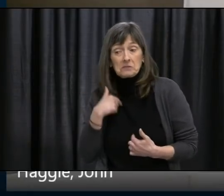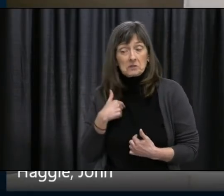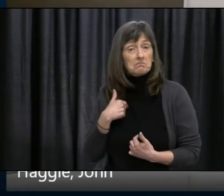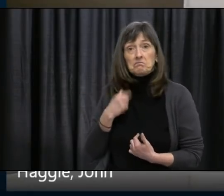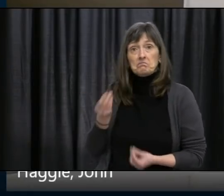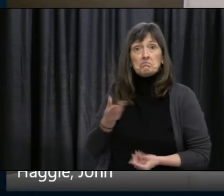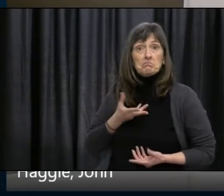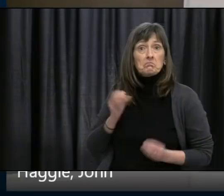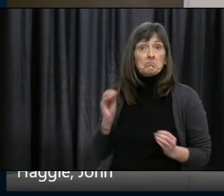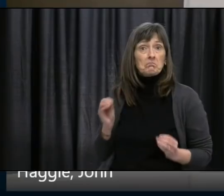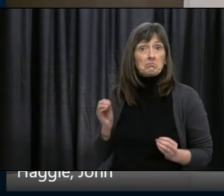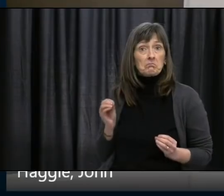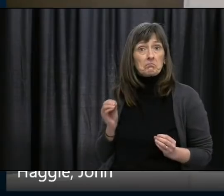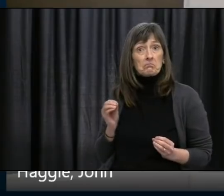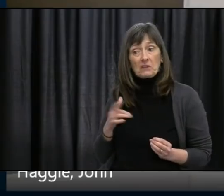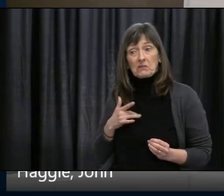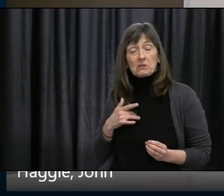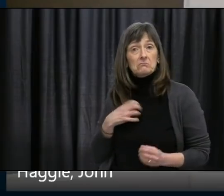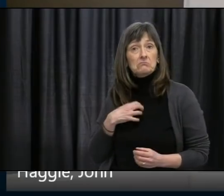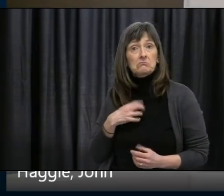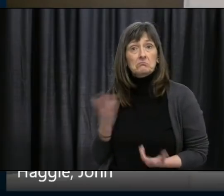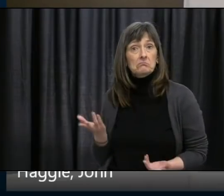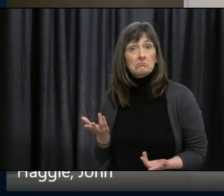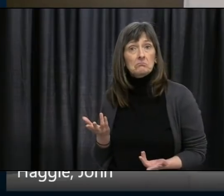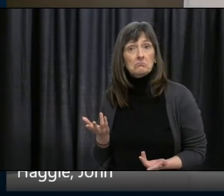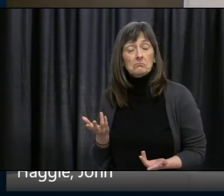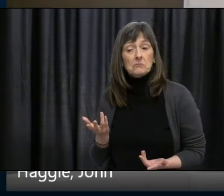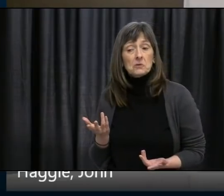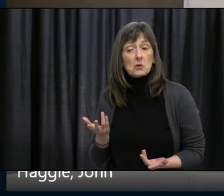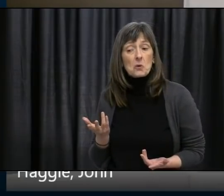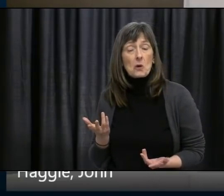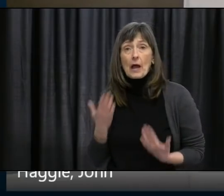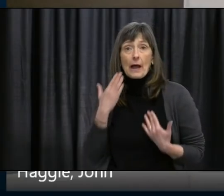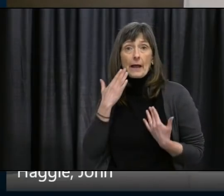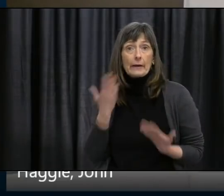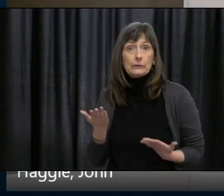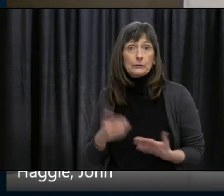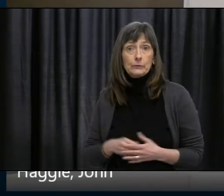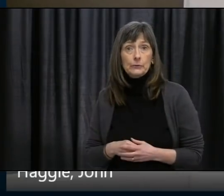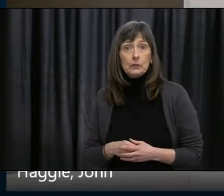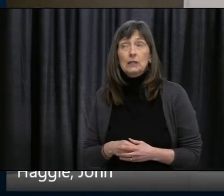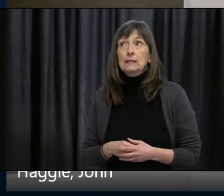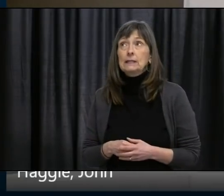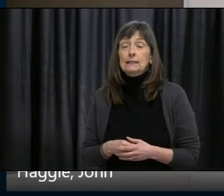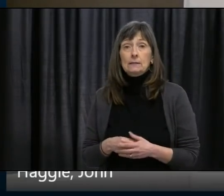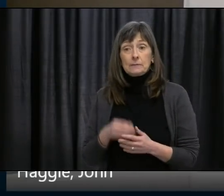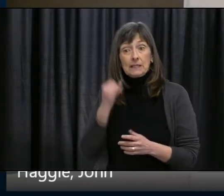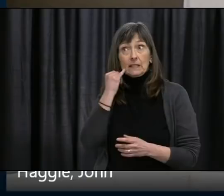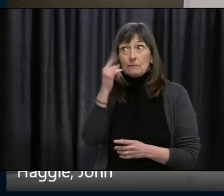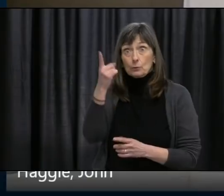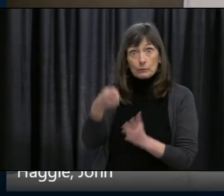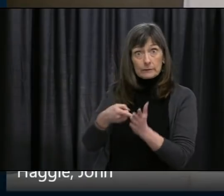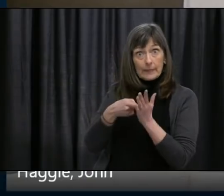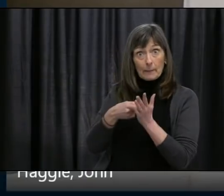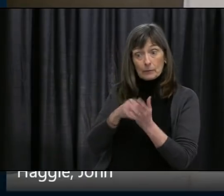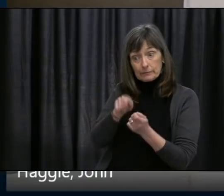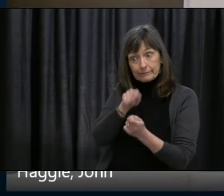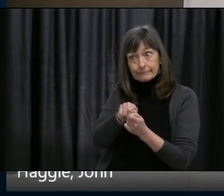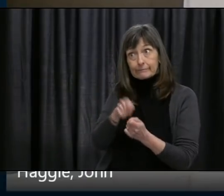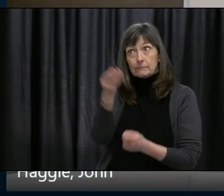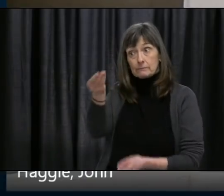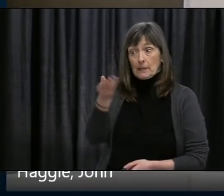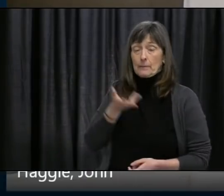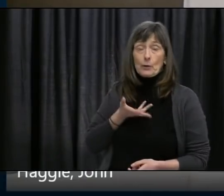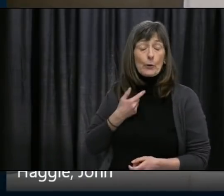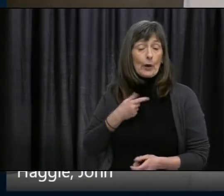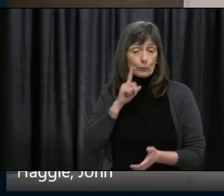communications between frontline paramedics and the supply chain. As again, if you have a specific example, we would be happy to